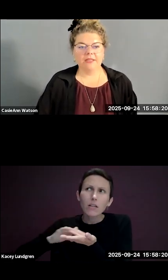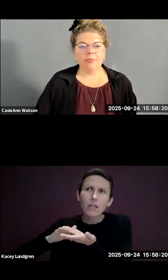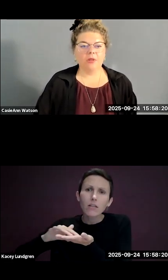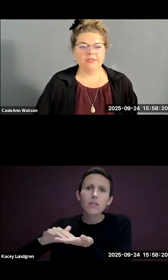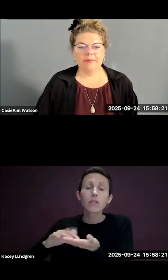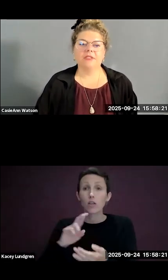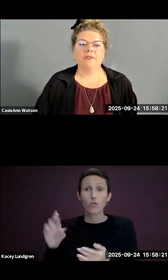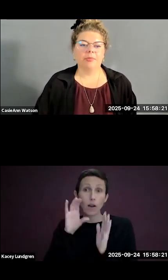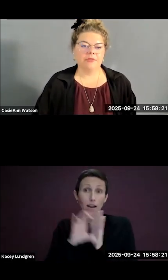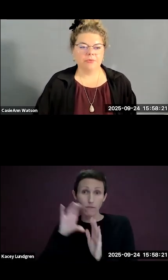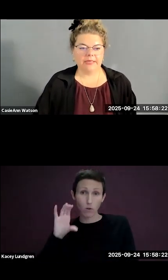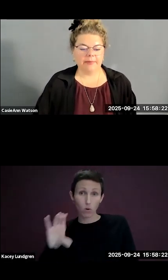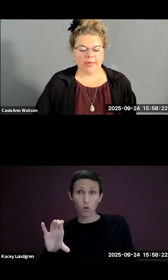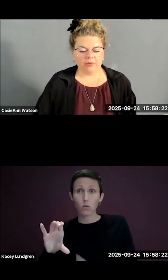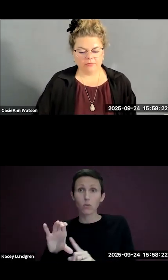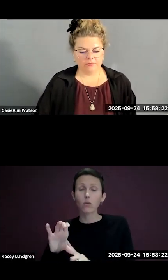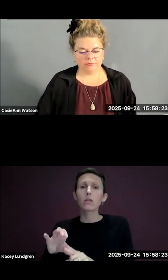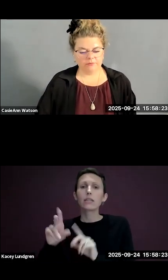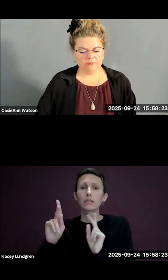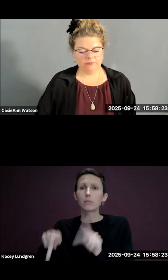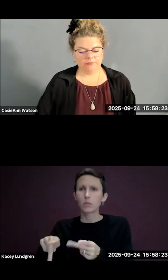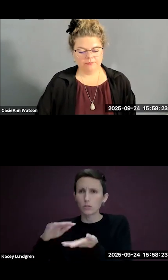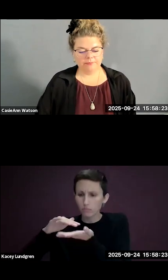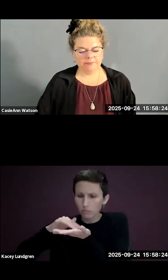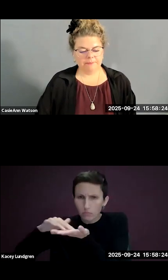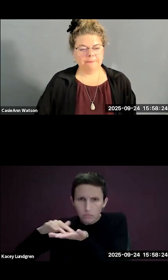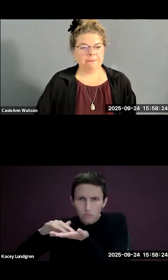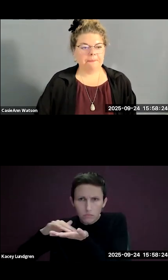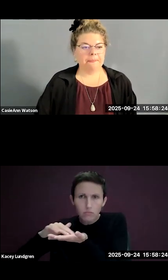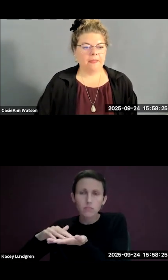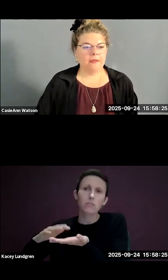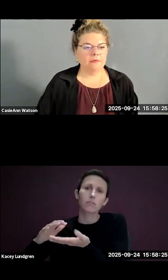right photo is an up-close image of a person reading Braille.